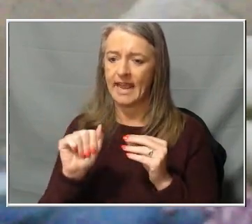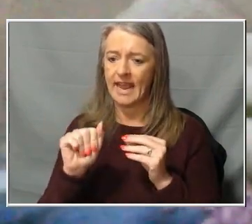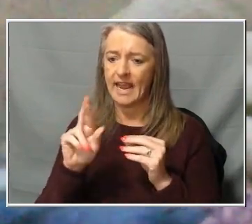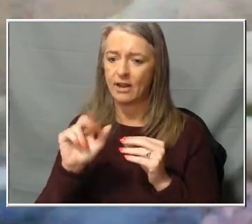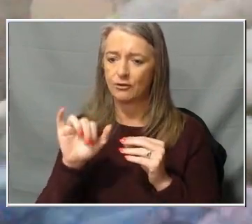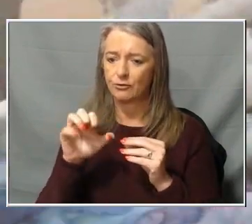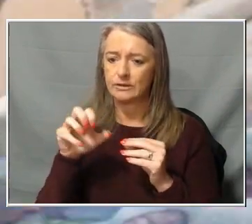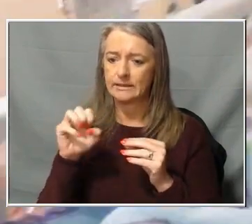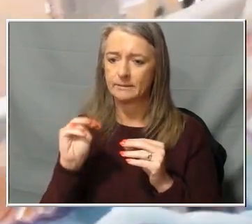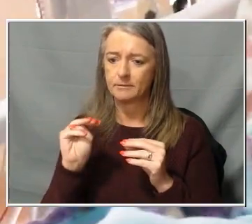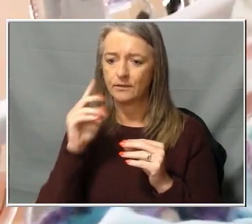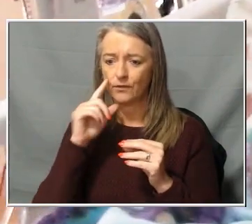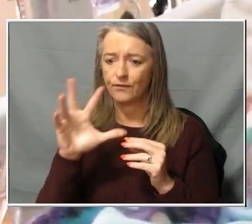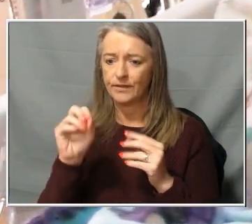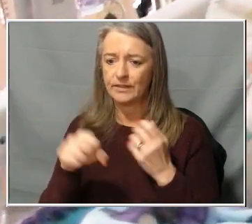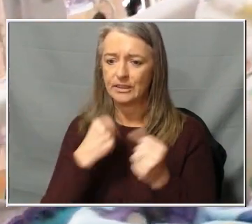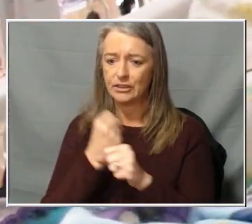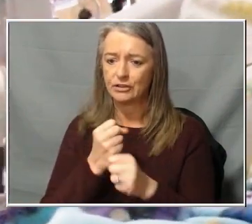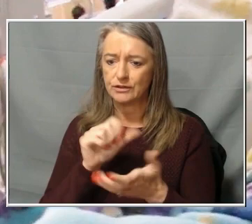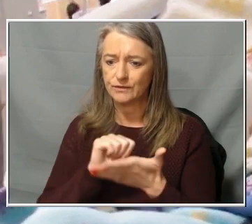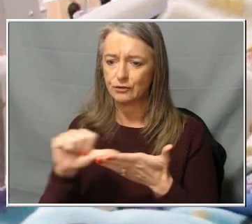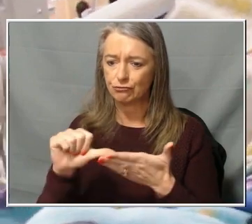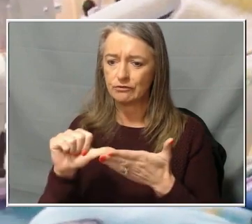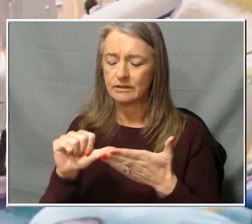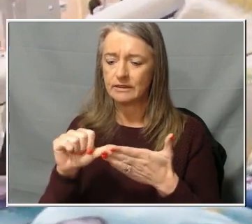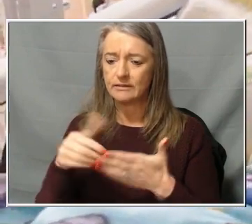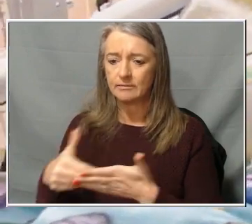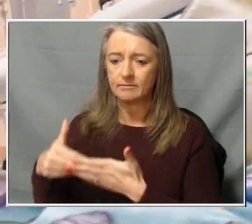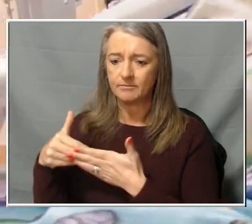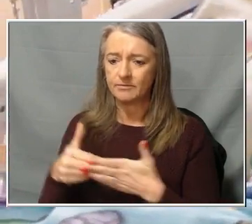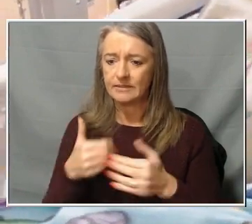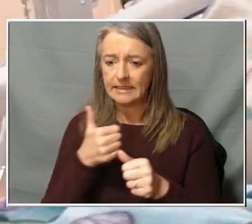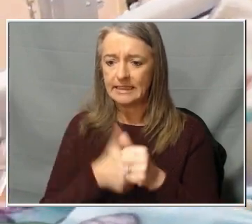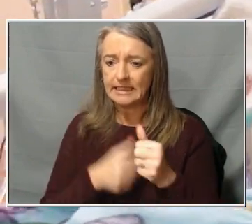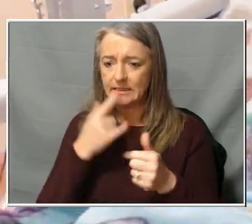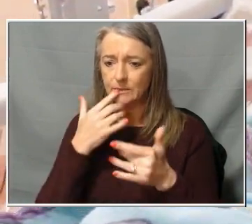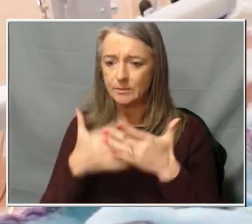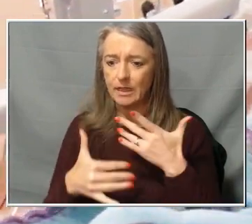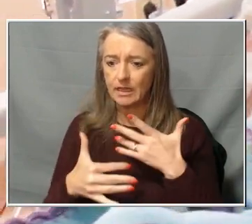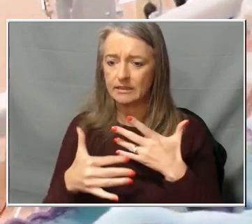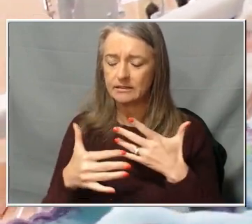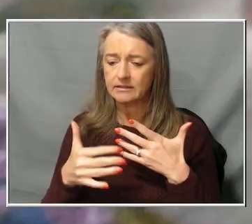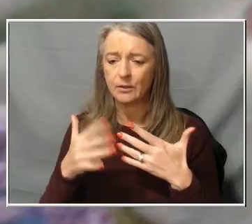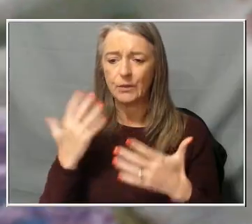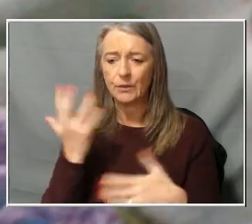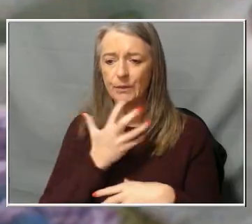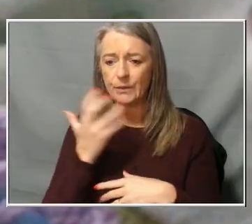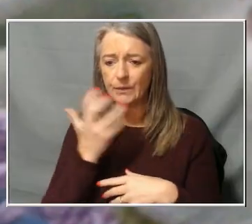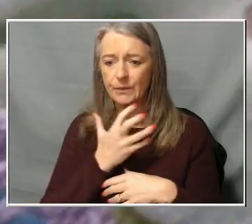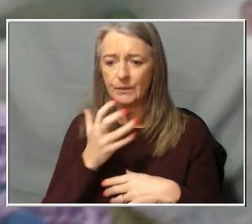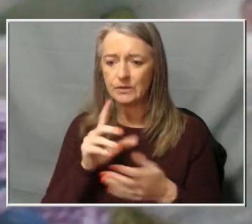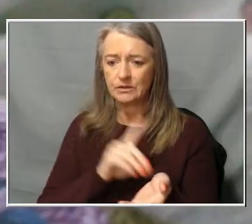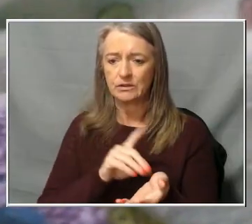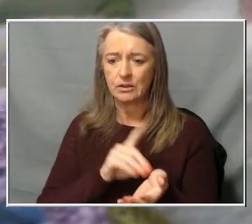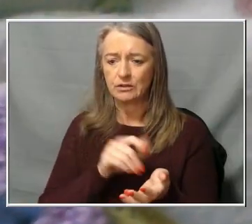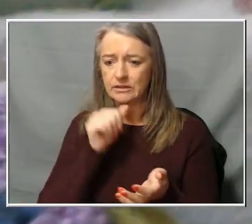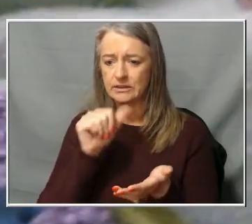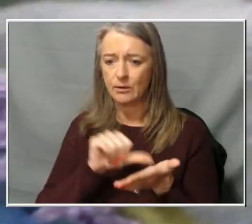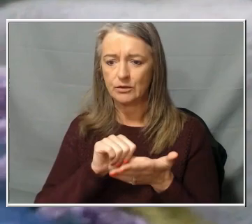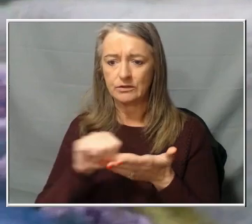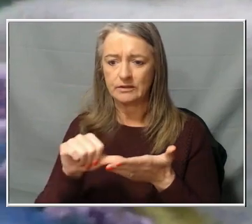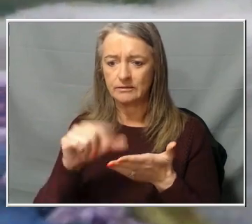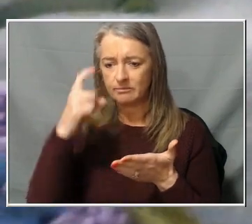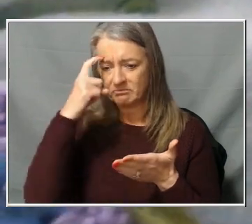for 50 years, but with infants, each drop of blood is so precious, Dr. Ebersol did not want to cut into